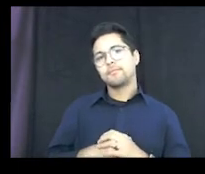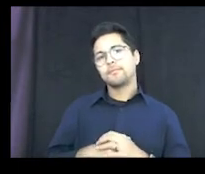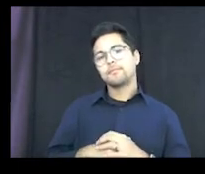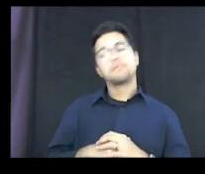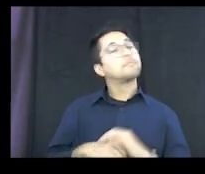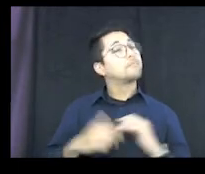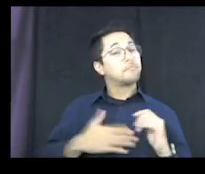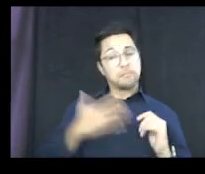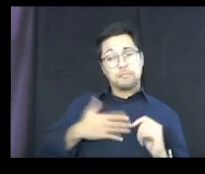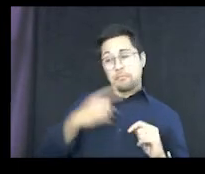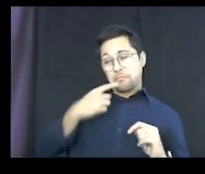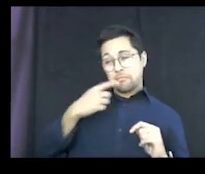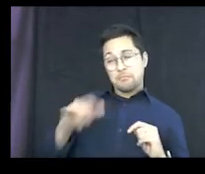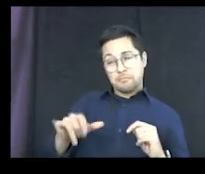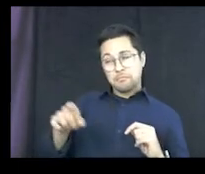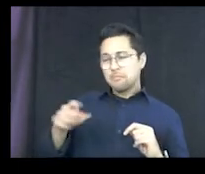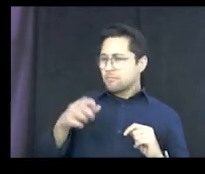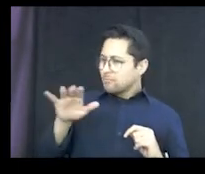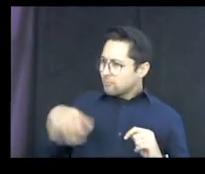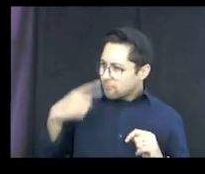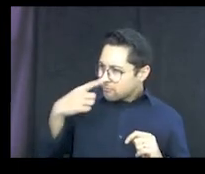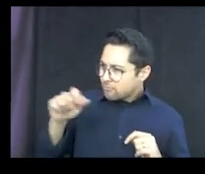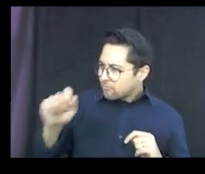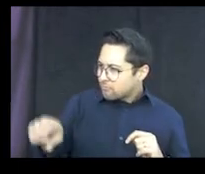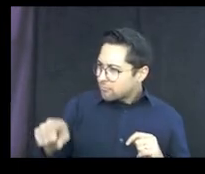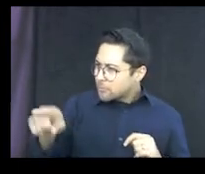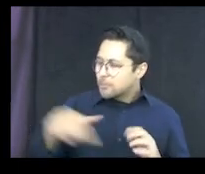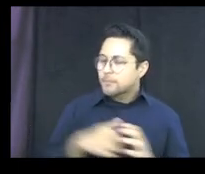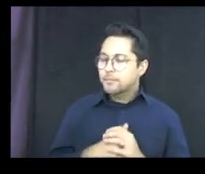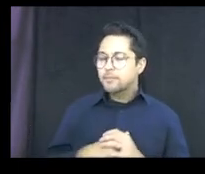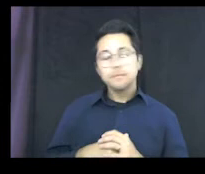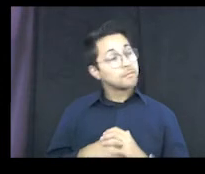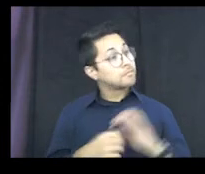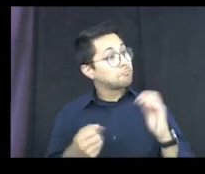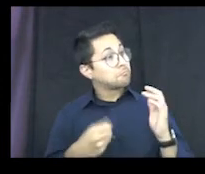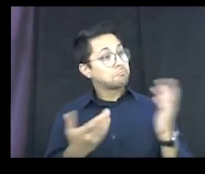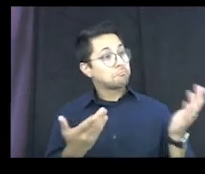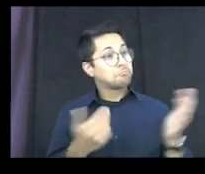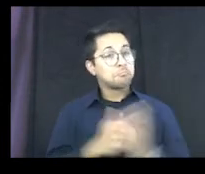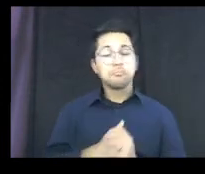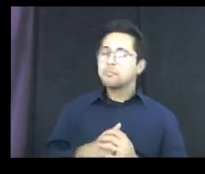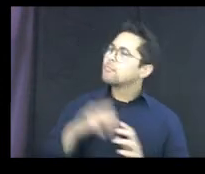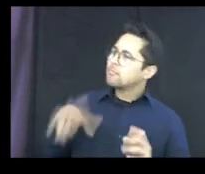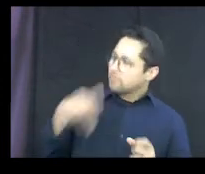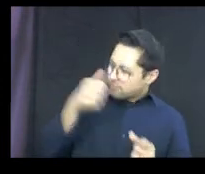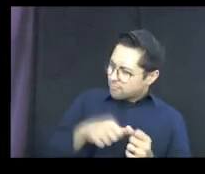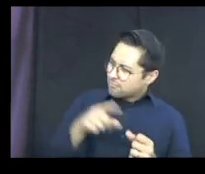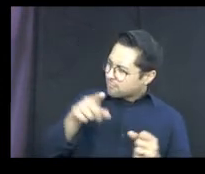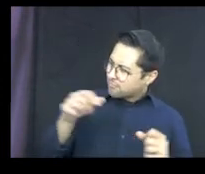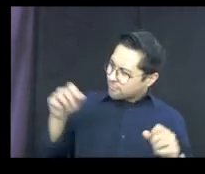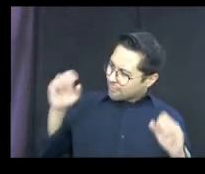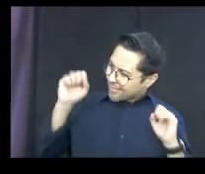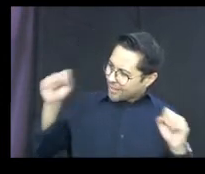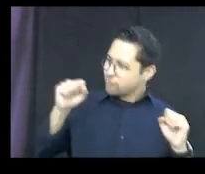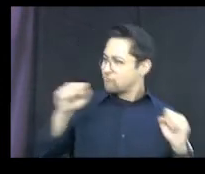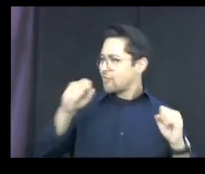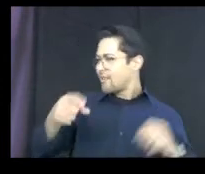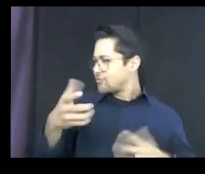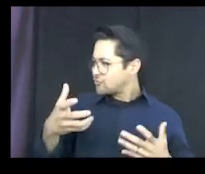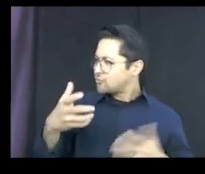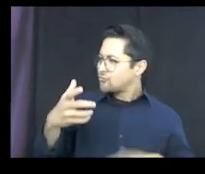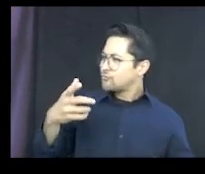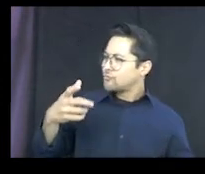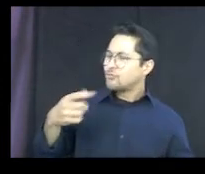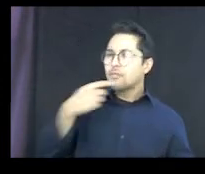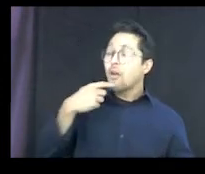I'm glad you shared that, Afia Marie. Can I ask you something about that? Yeah. Remember that exercise that you once